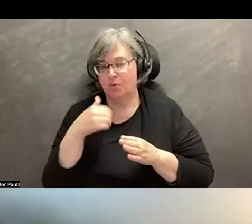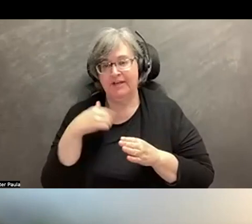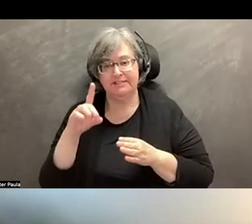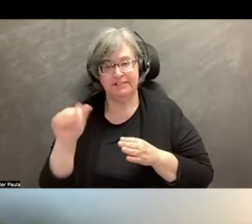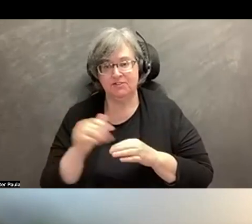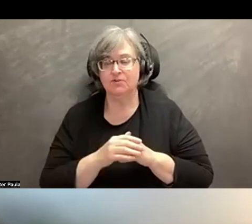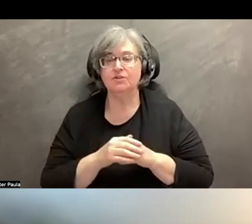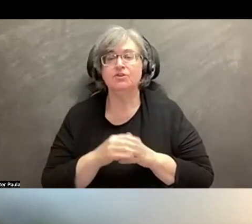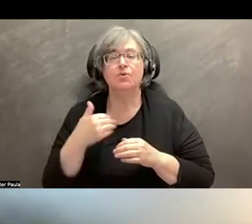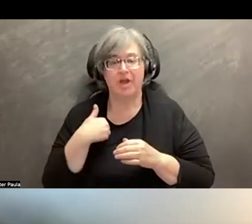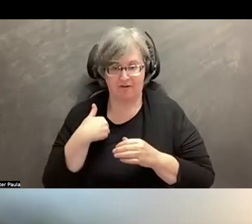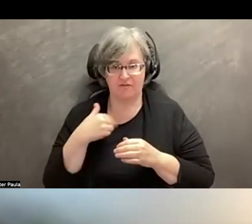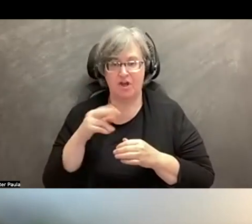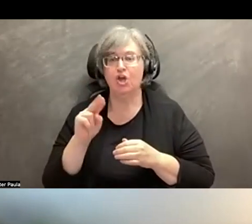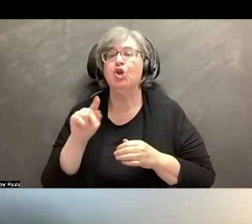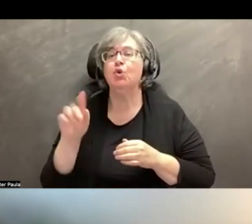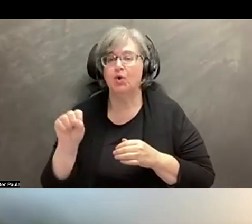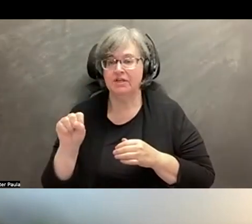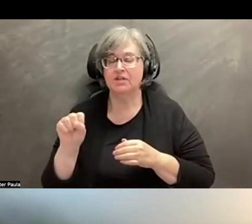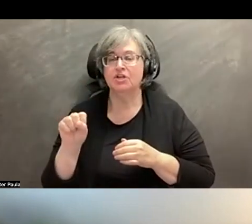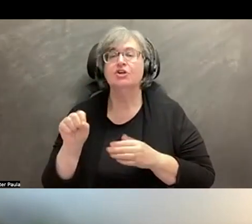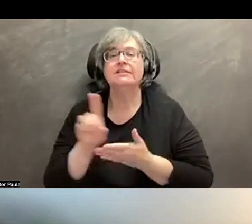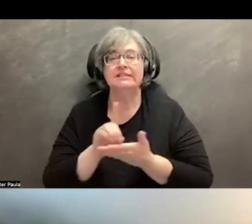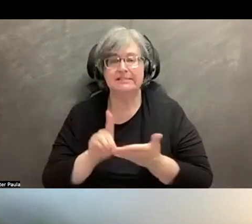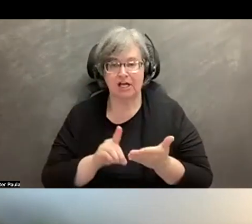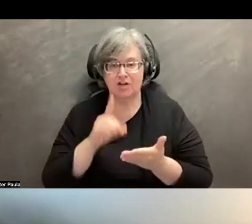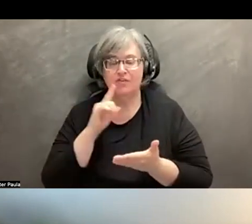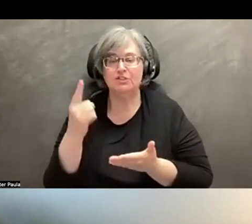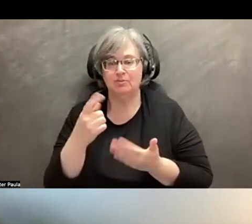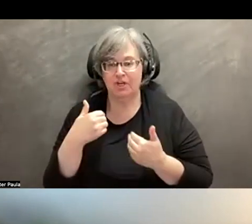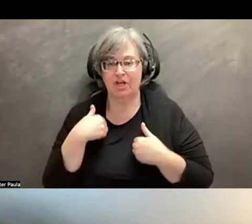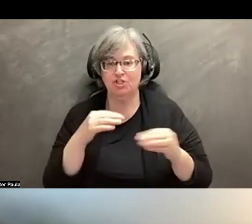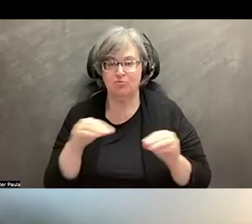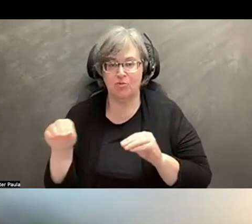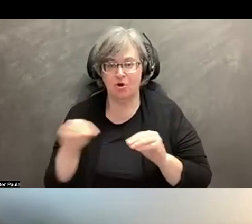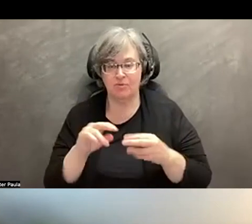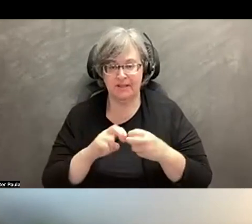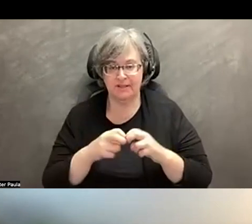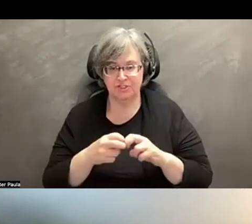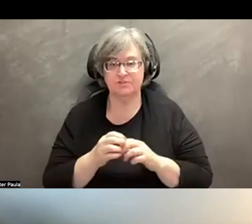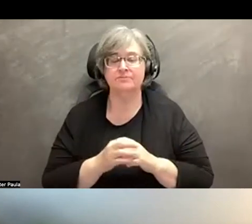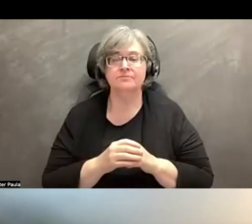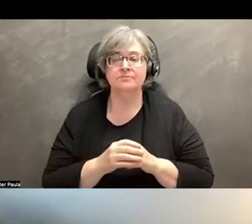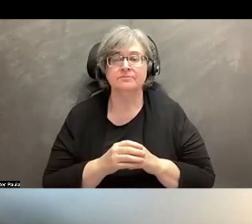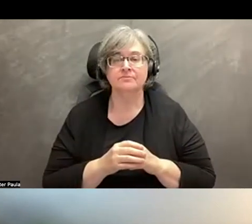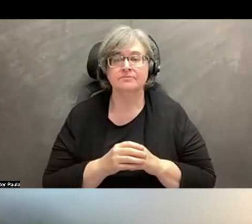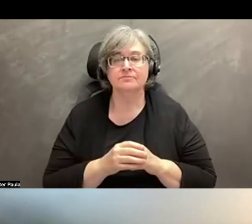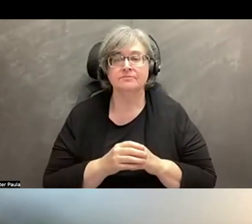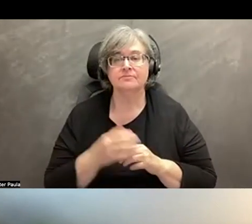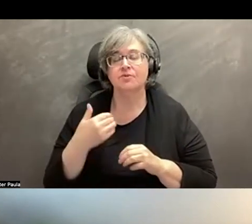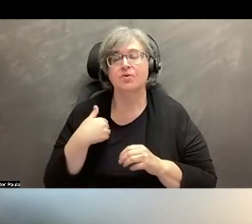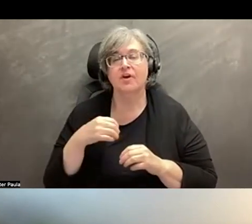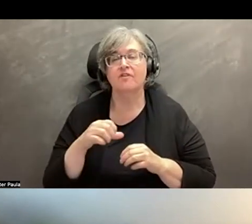disability. There are units that are designed for someone who has mobility issues. And then there are